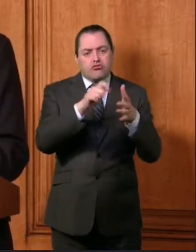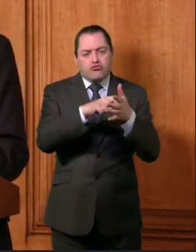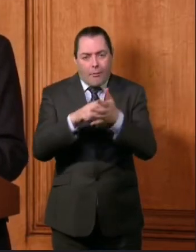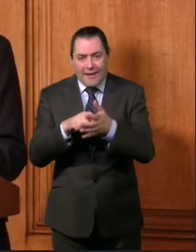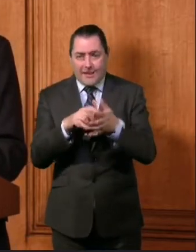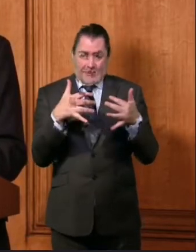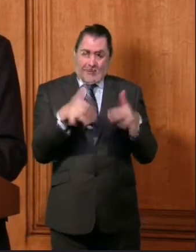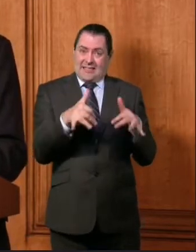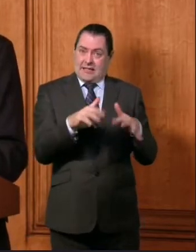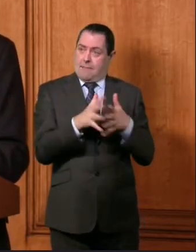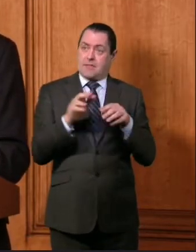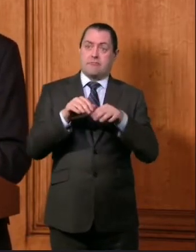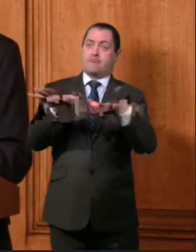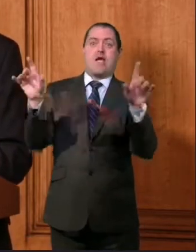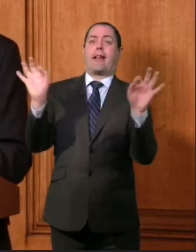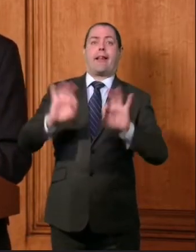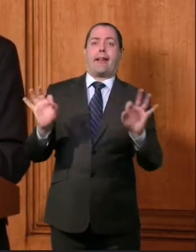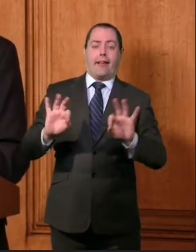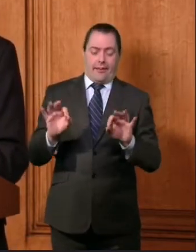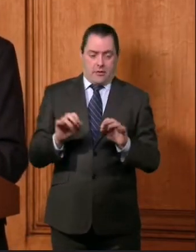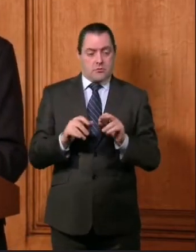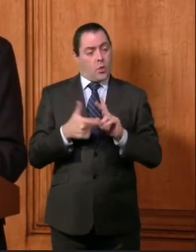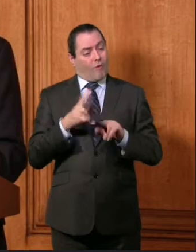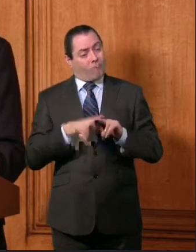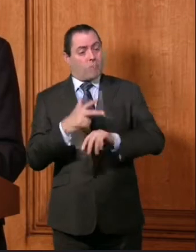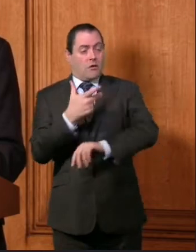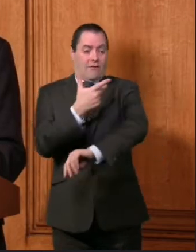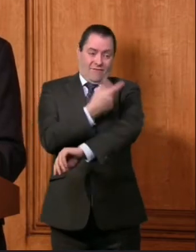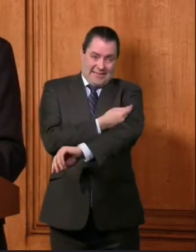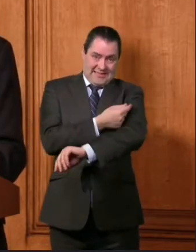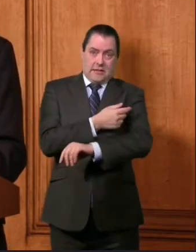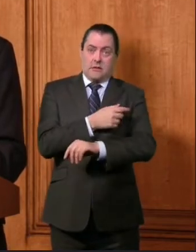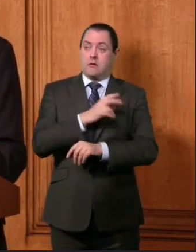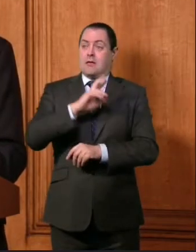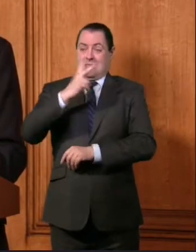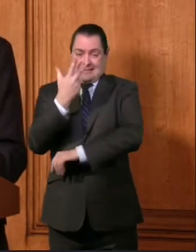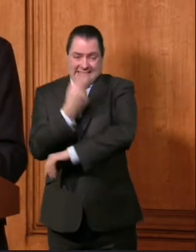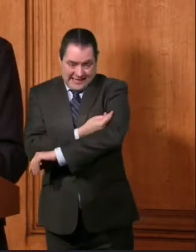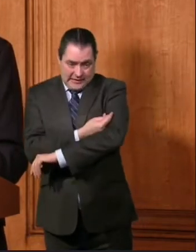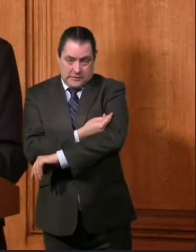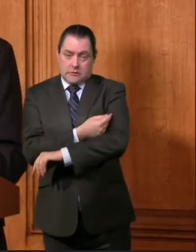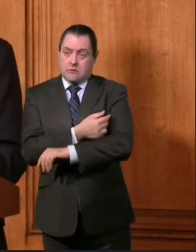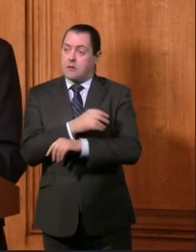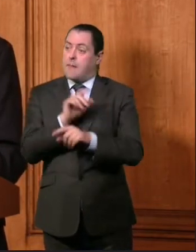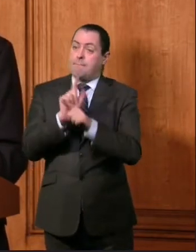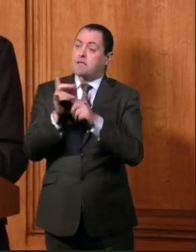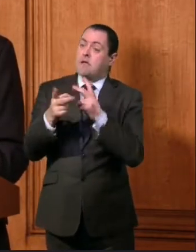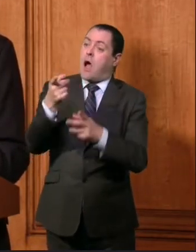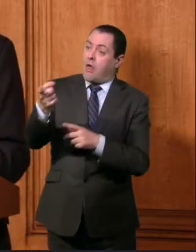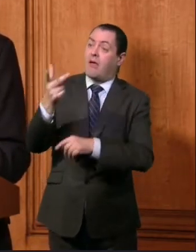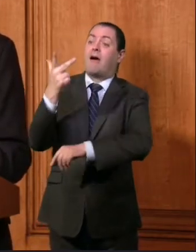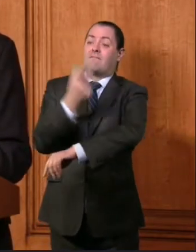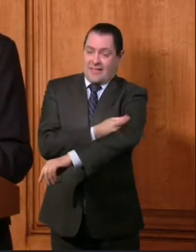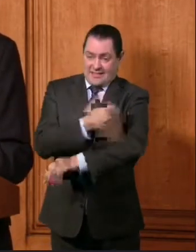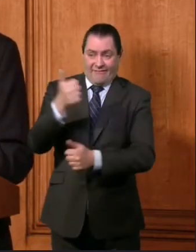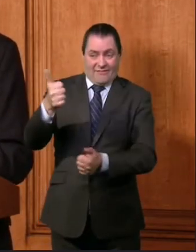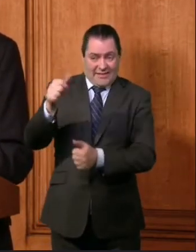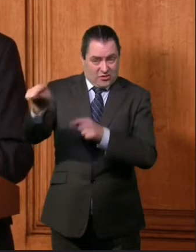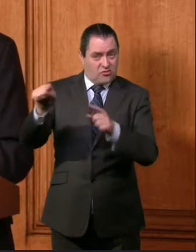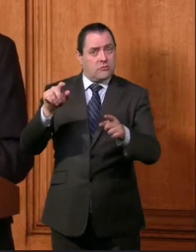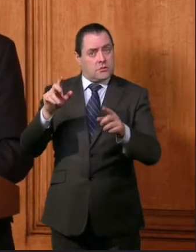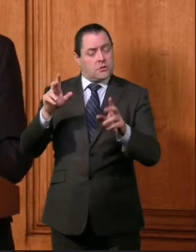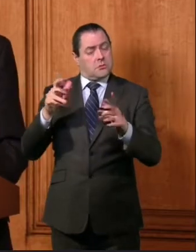ideally the second vaccine, you'll meet people who have been vaccinated because there's more vaccine and the rates are much, much lower, so your chance of meeting someone